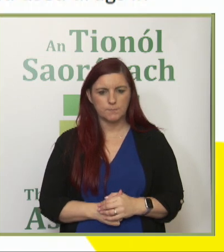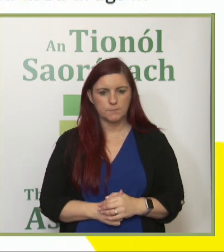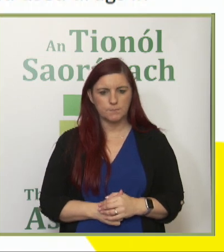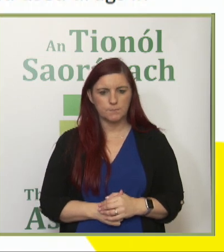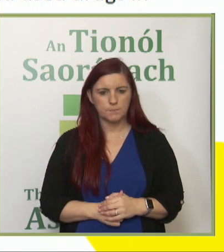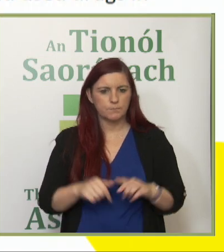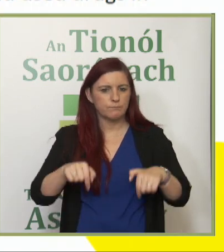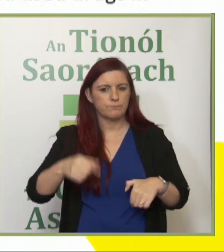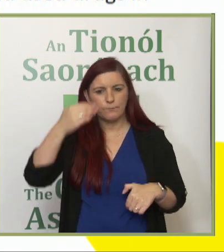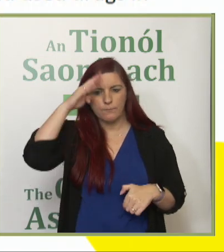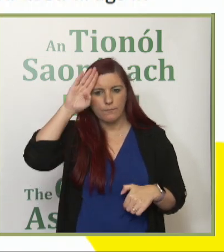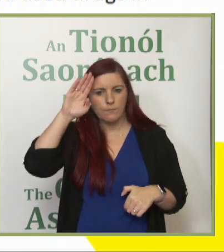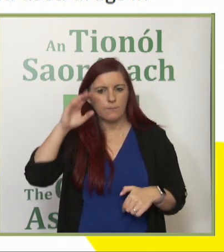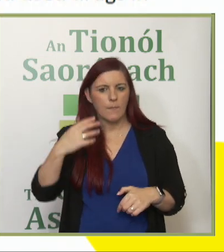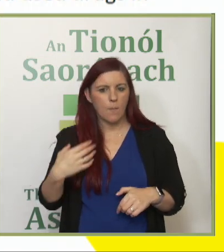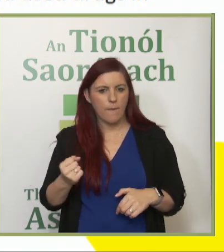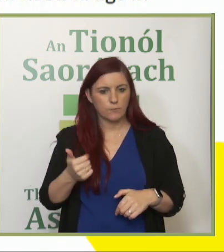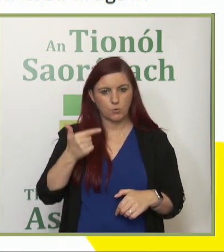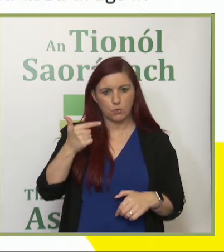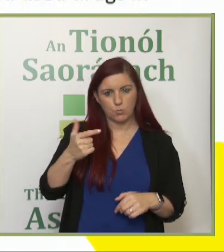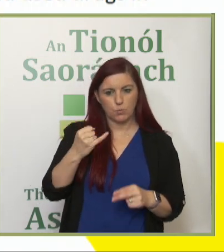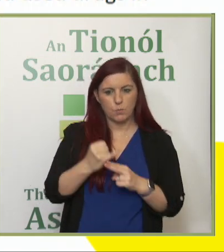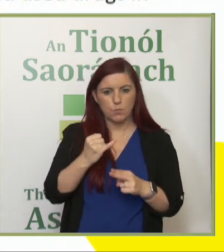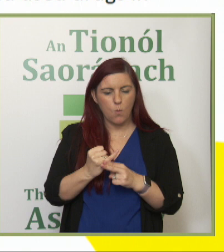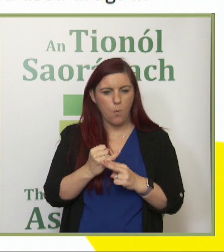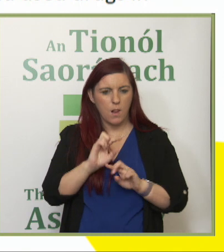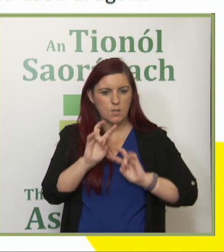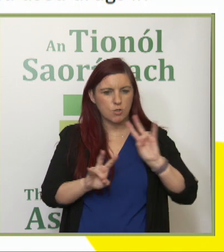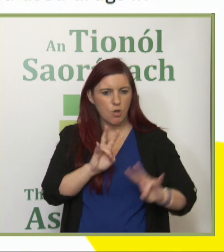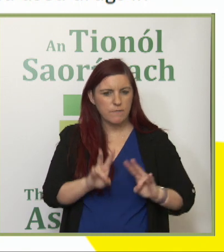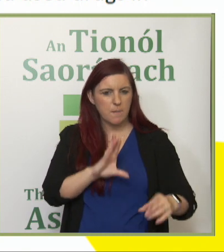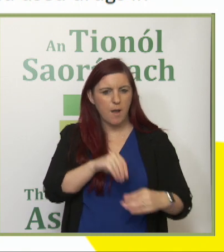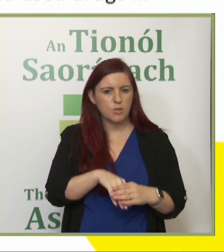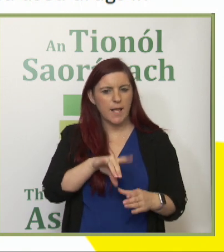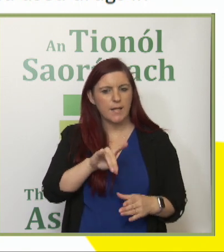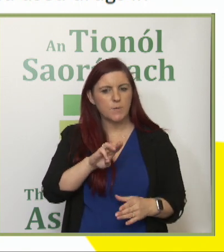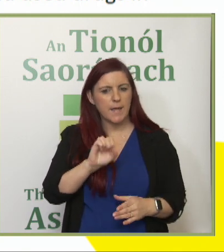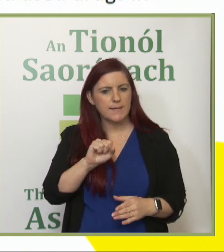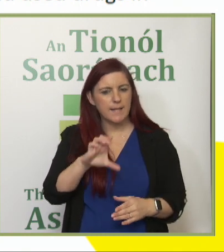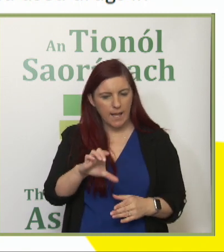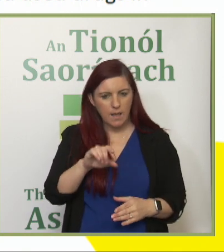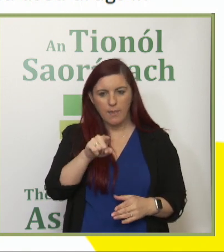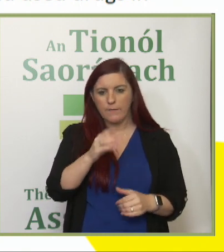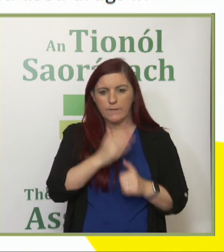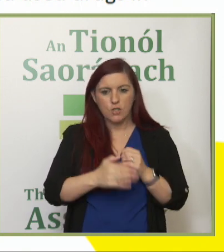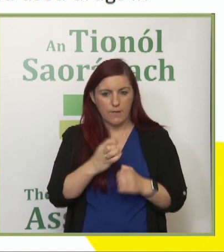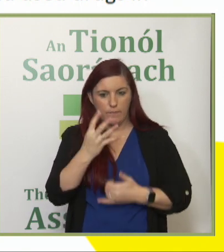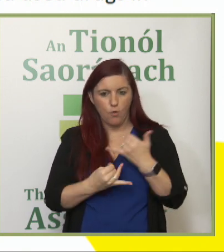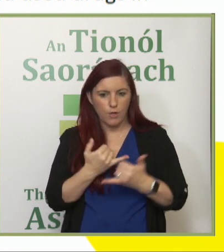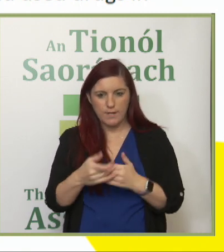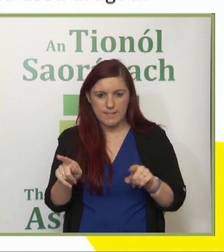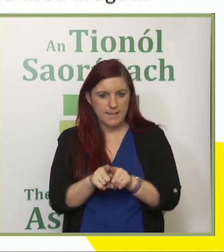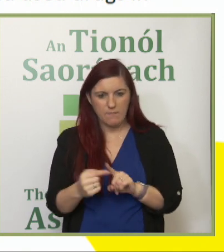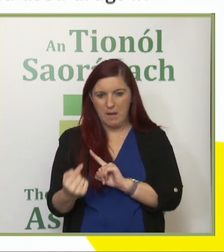In Ireland, we undertake 2 school surveys, the SPAD and the HBSC, and they've also been done every 4 years for the last 20